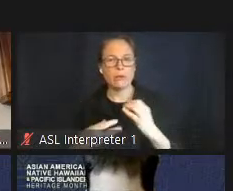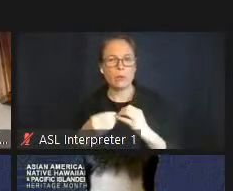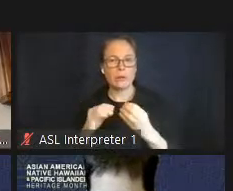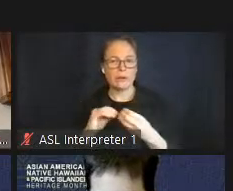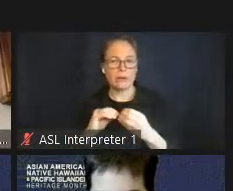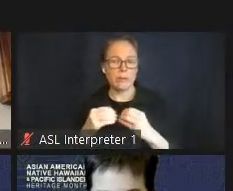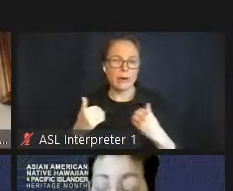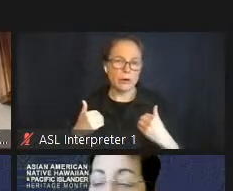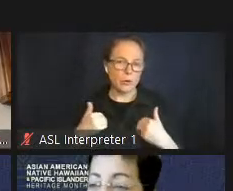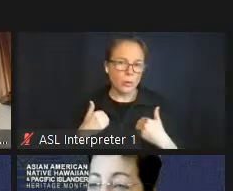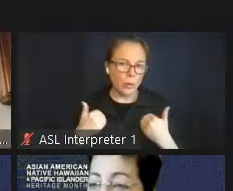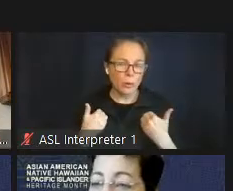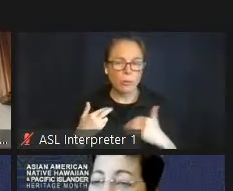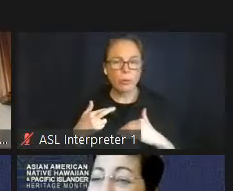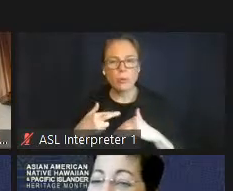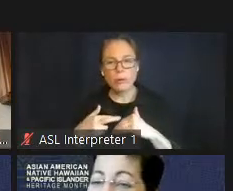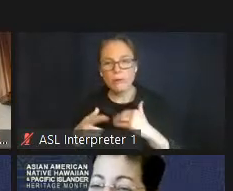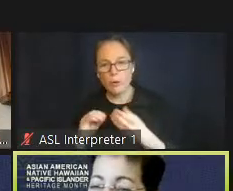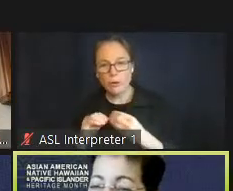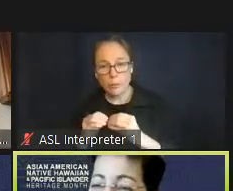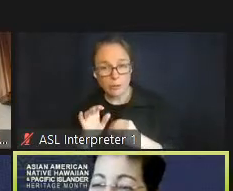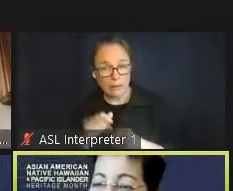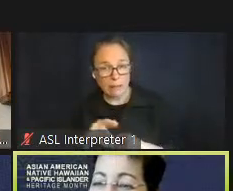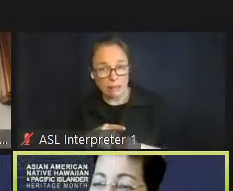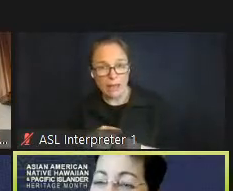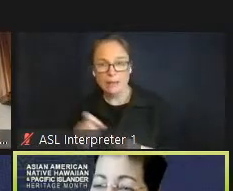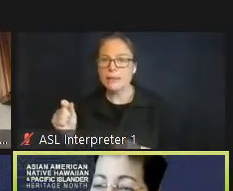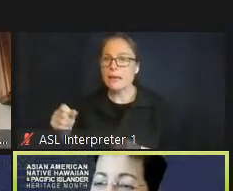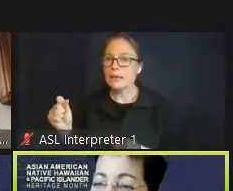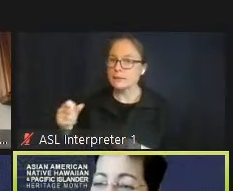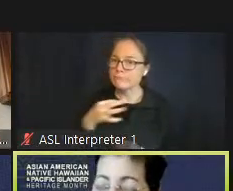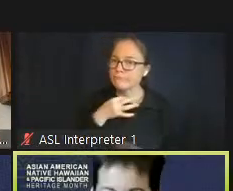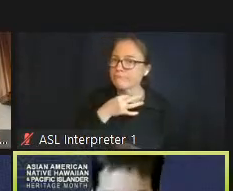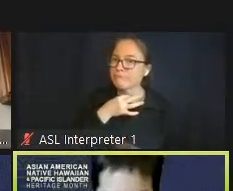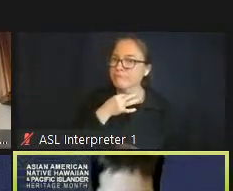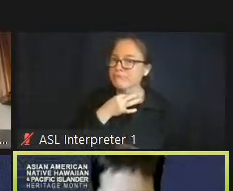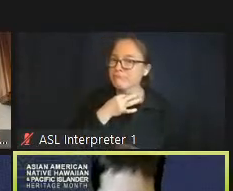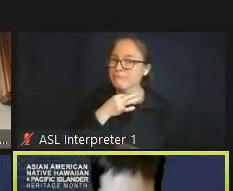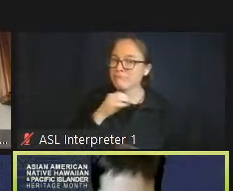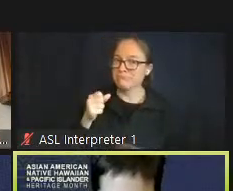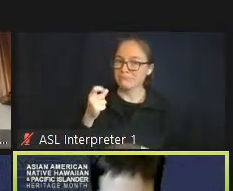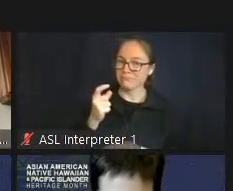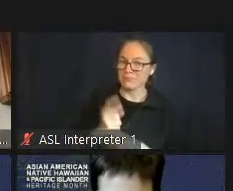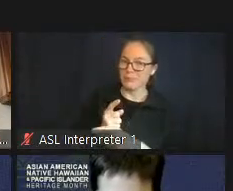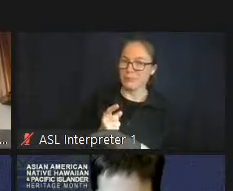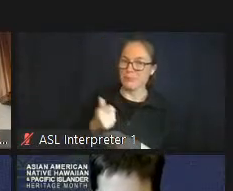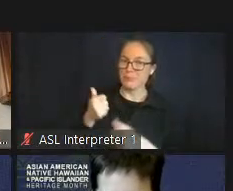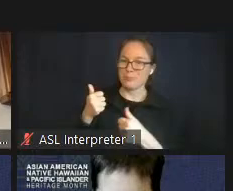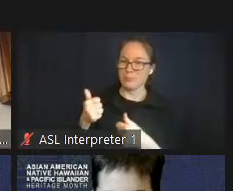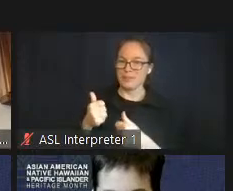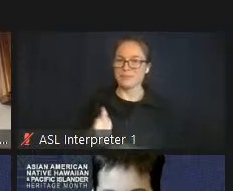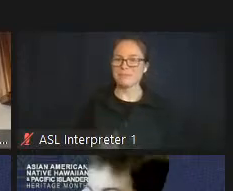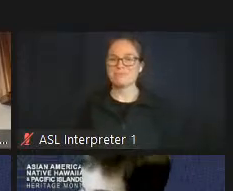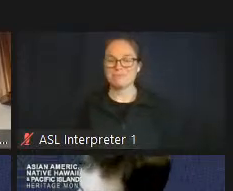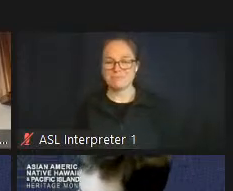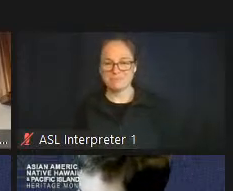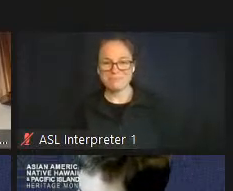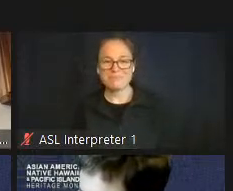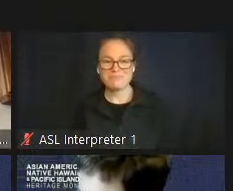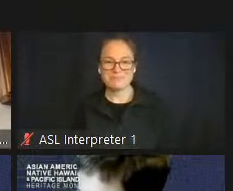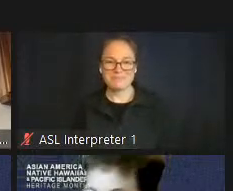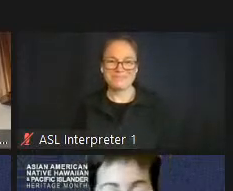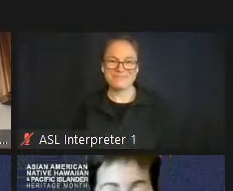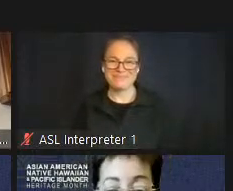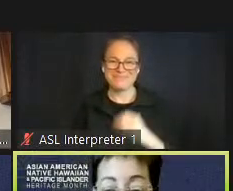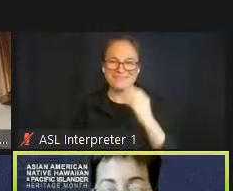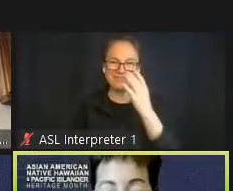referrals over time. I think that's what you're asking. And then yes, that sounds like it. Thanks, Erin. Information. You bet. Then